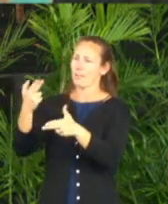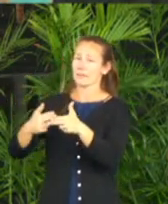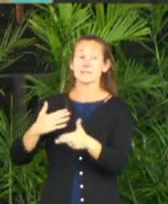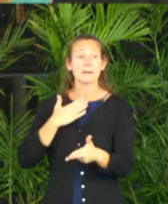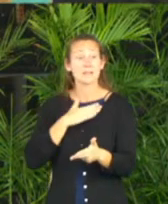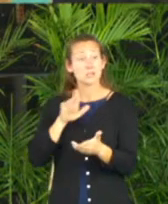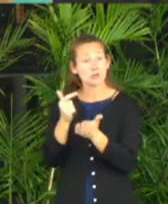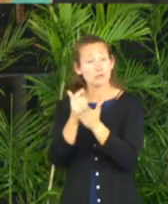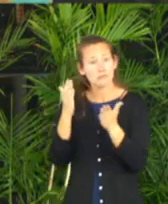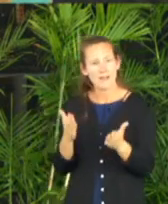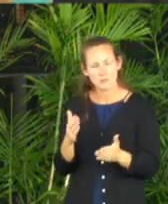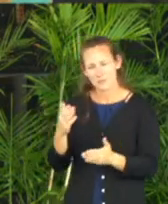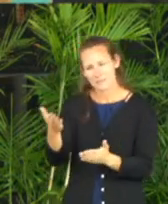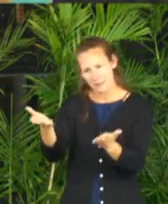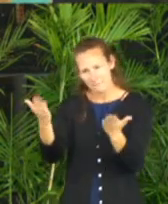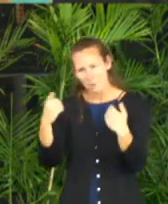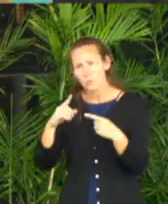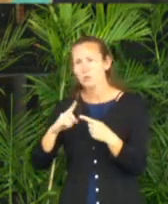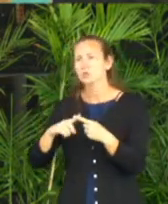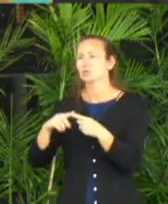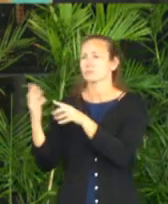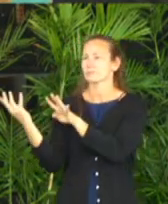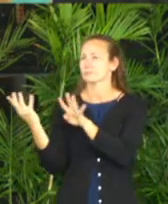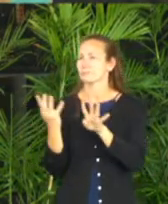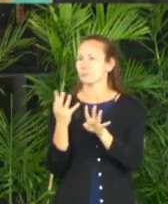and come forward to receive your diplomas?